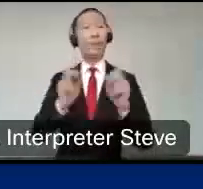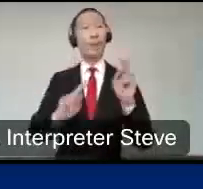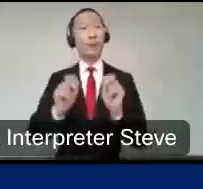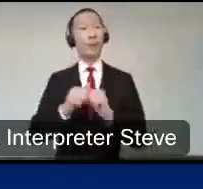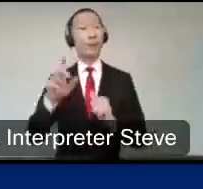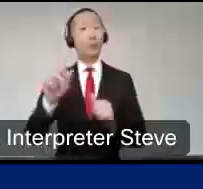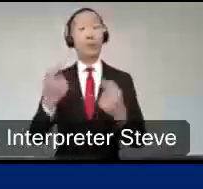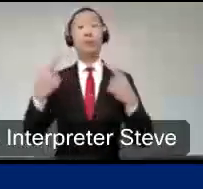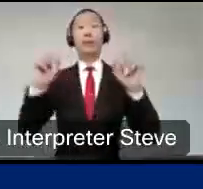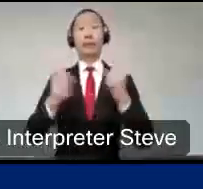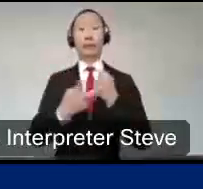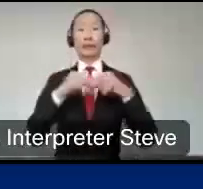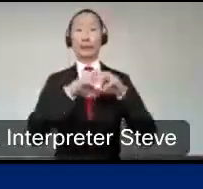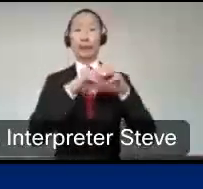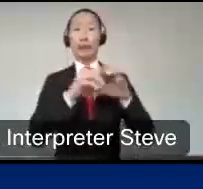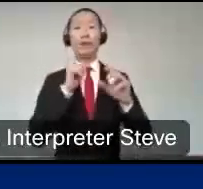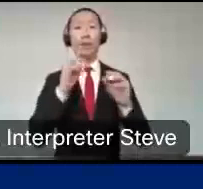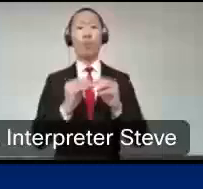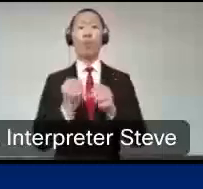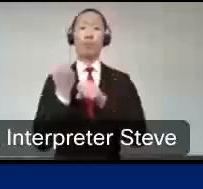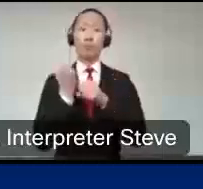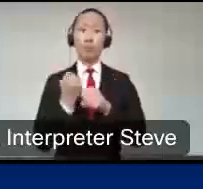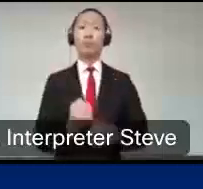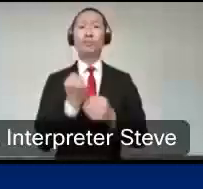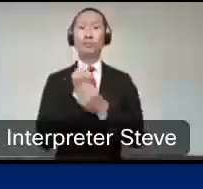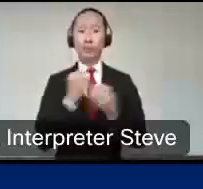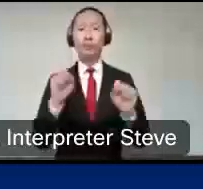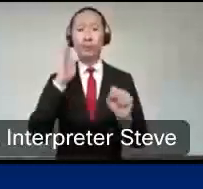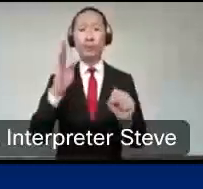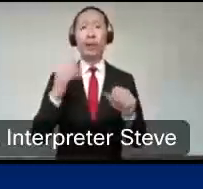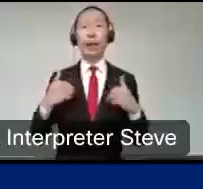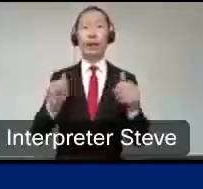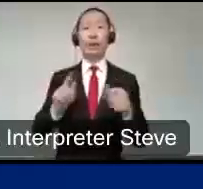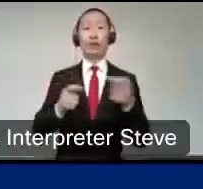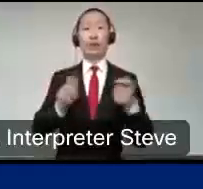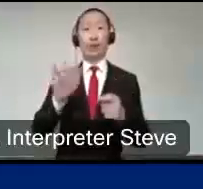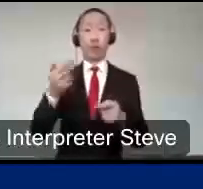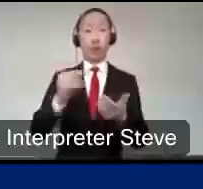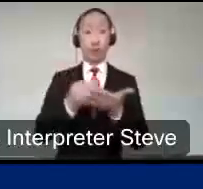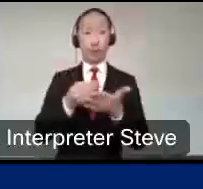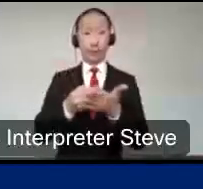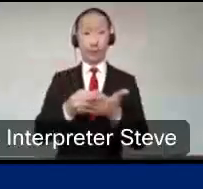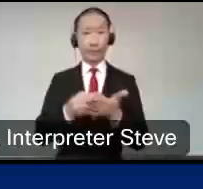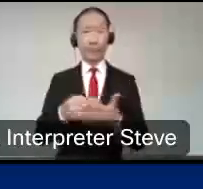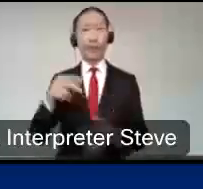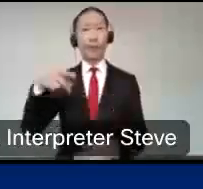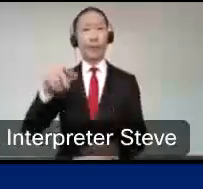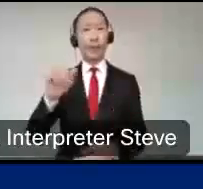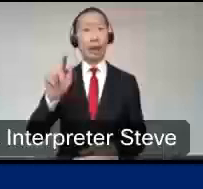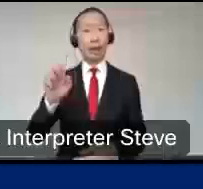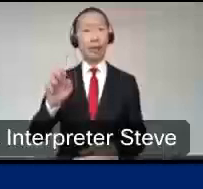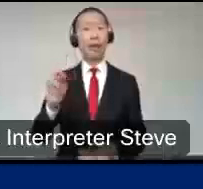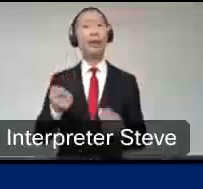disabilities can save for a more secure future and have the ability to control their own funds. PA ABLE gives a number